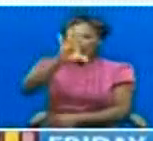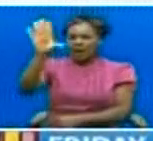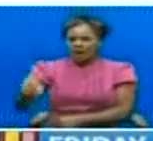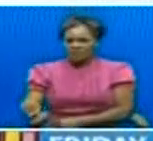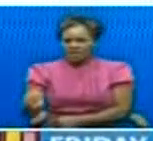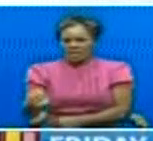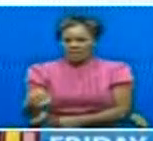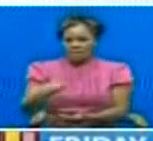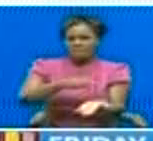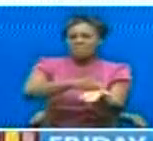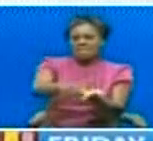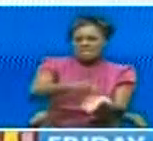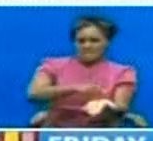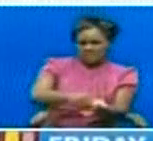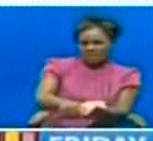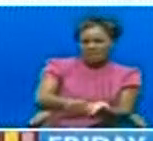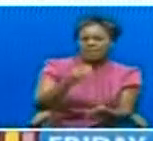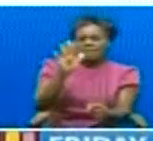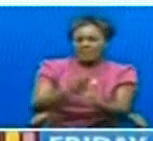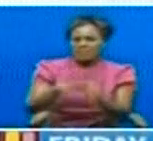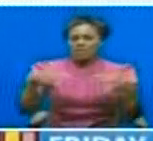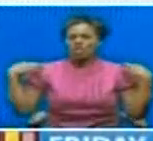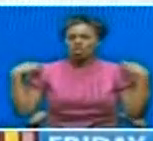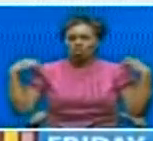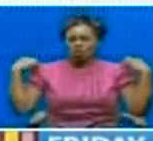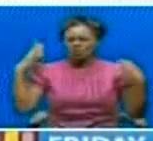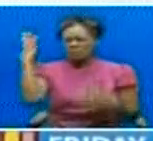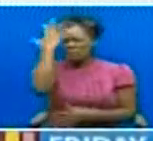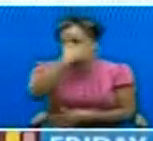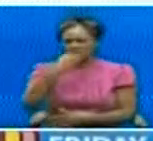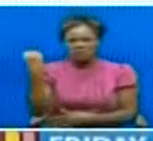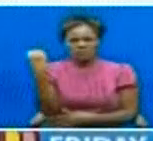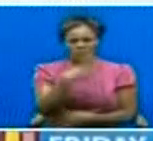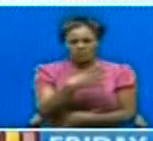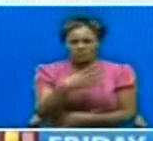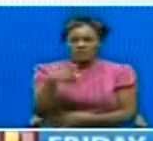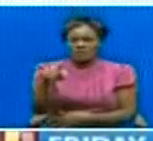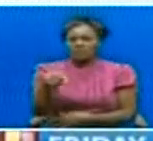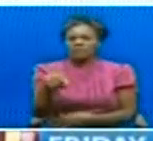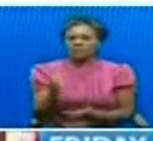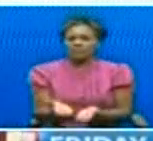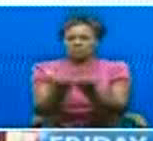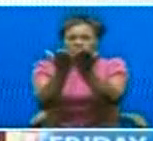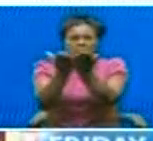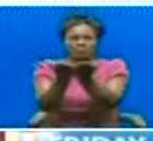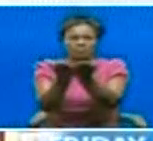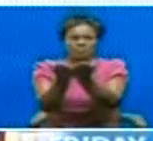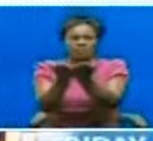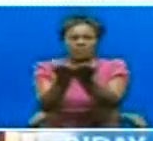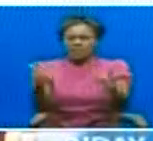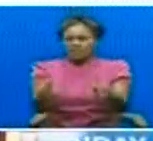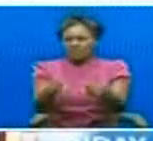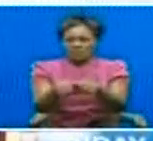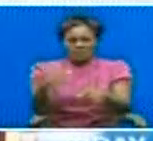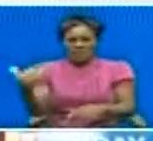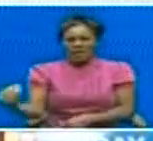print. And a lot of her clothes are so beautiful. Right. And she sort of like promoted at those times, and even now,